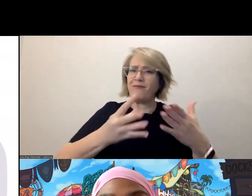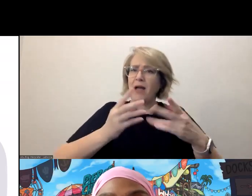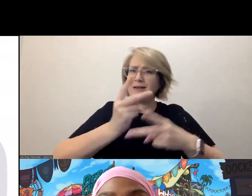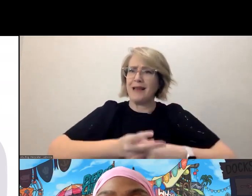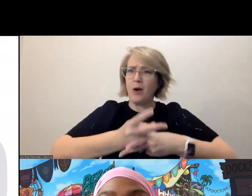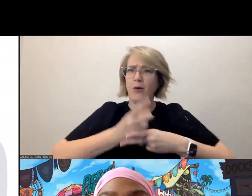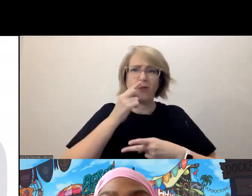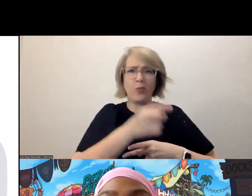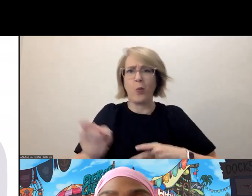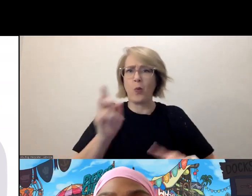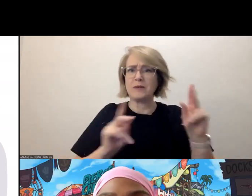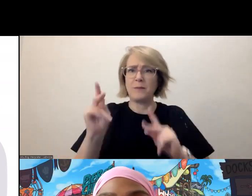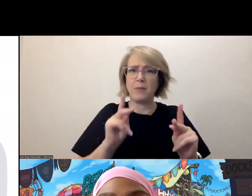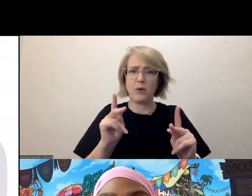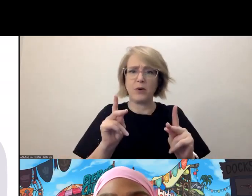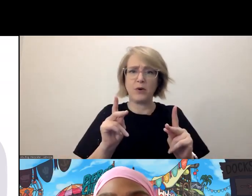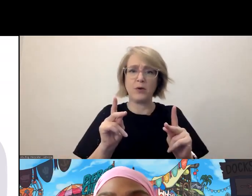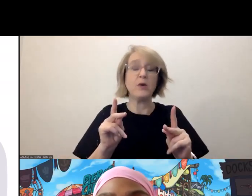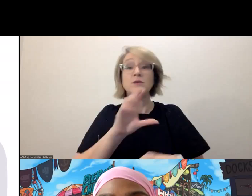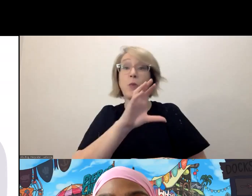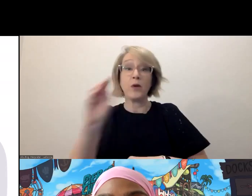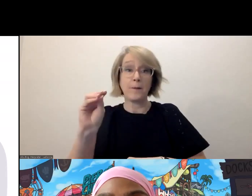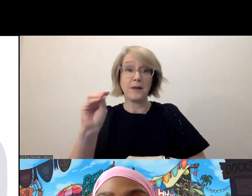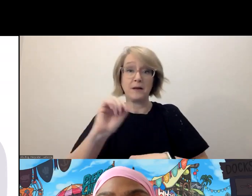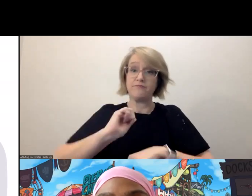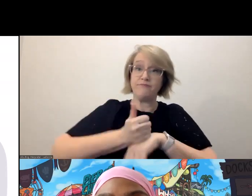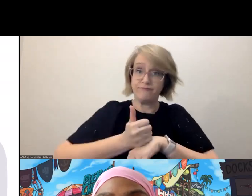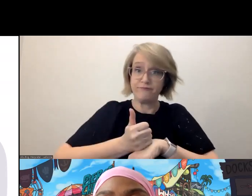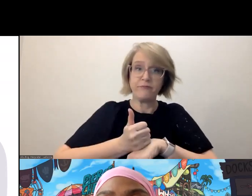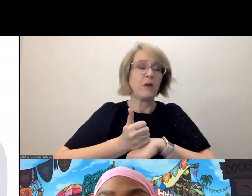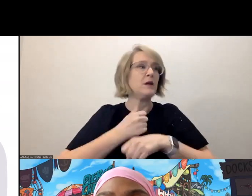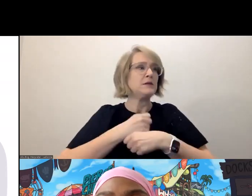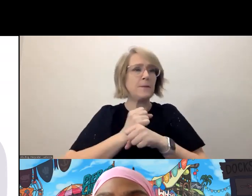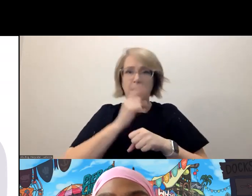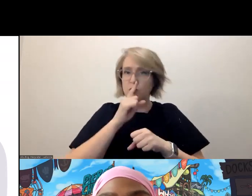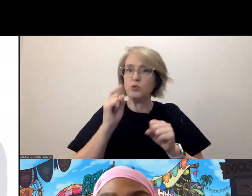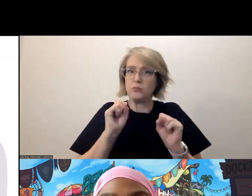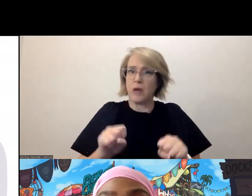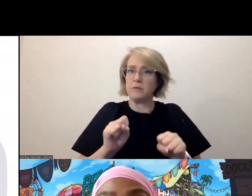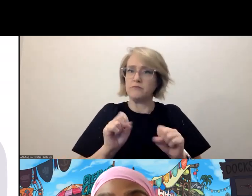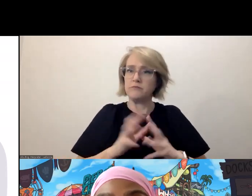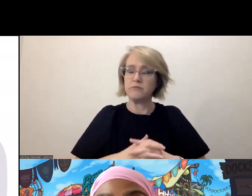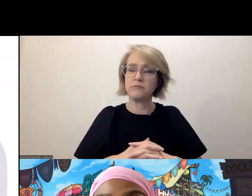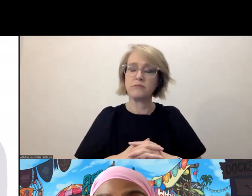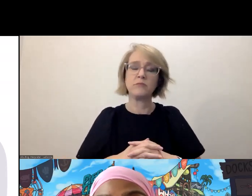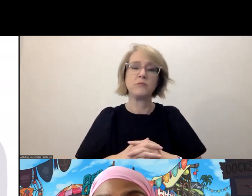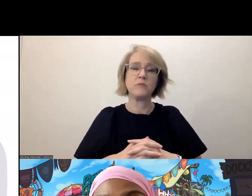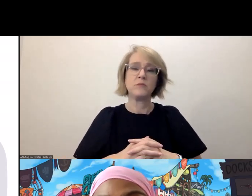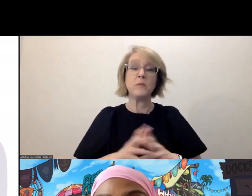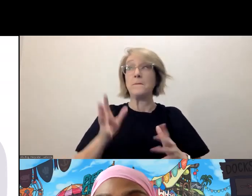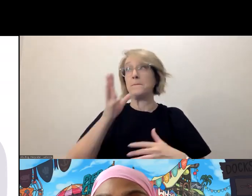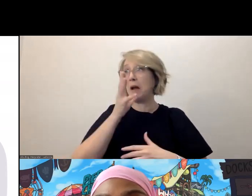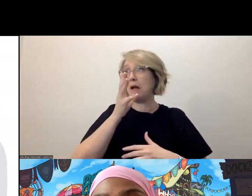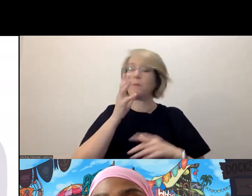this population, a company that was built on that ability to be able to do that. And also, as a mom,